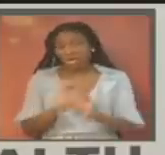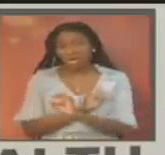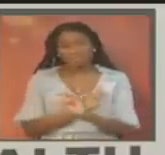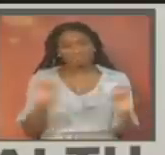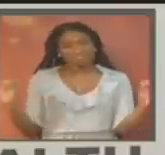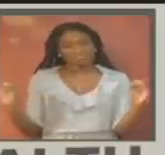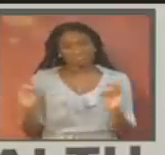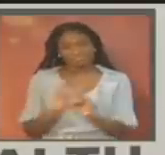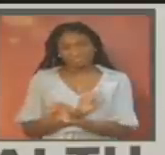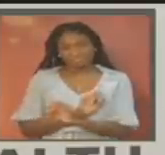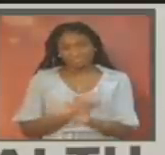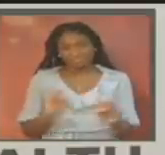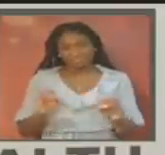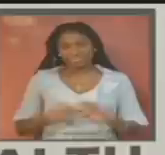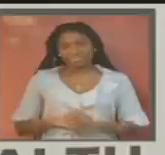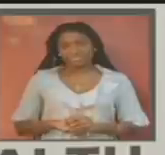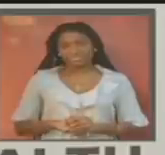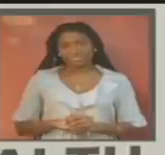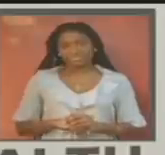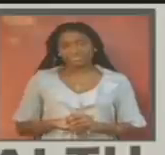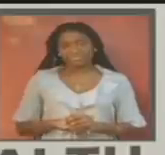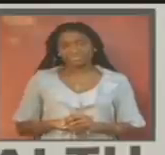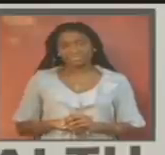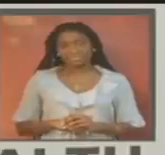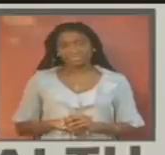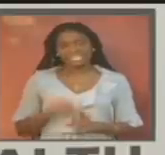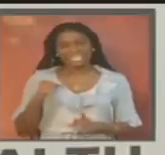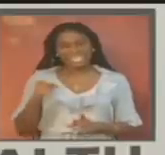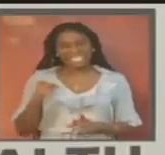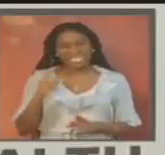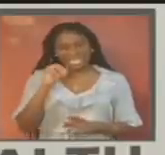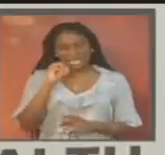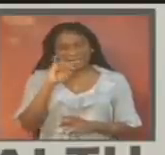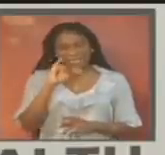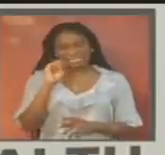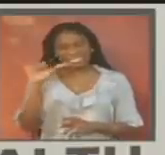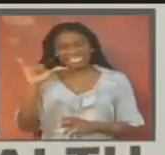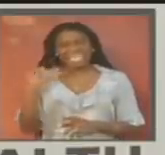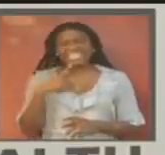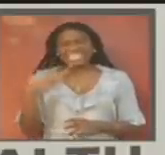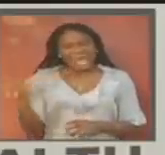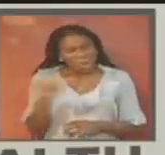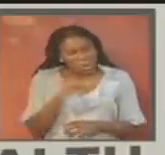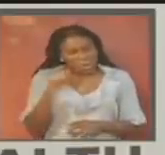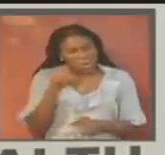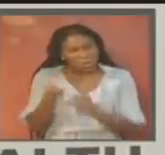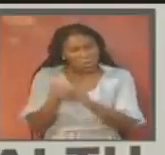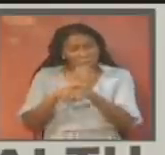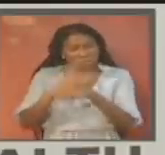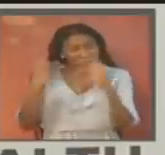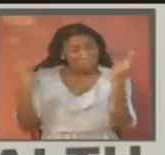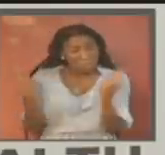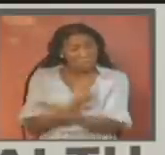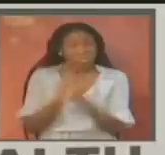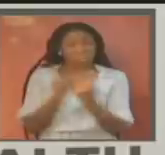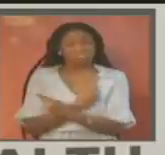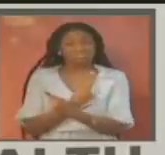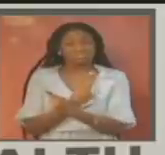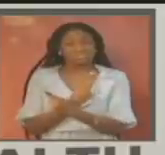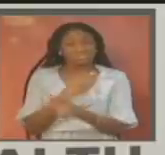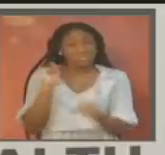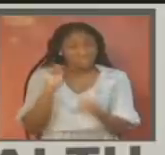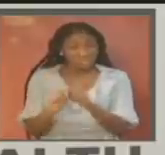Just reinforce with MISSI, it has, it, it's very similar to severe COVID, but the last thing, so in condition to the